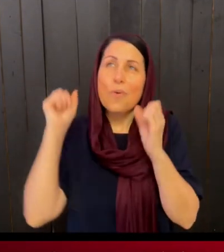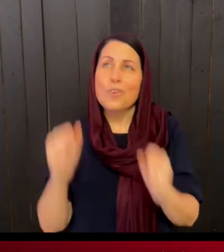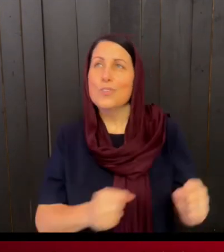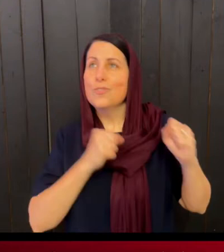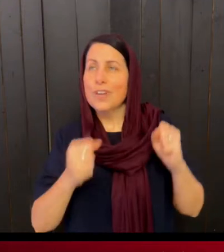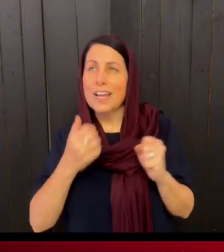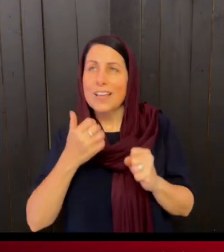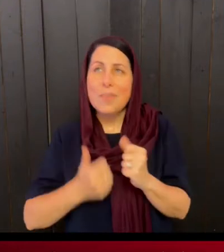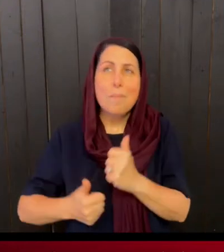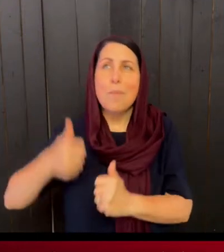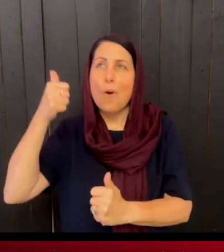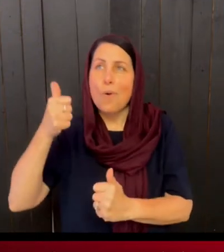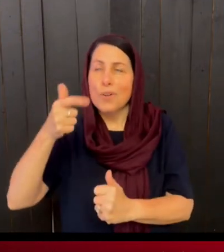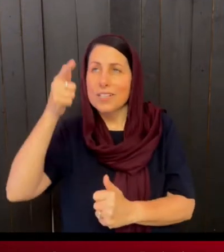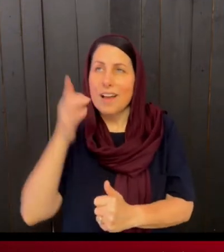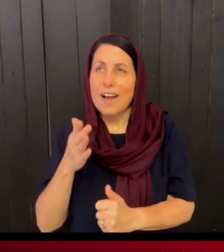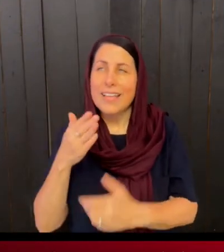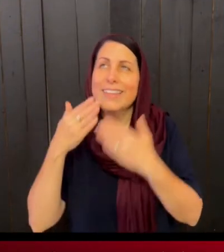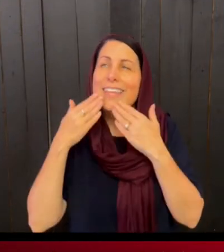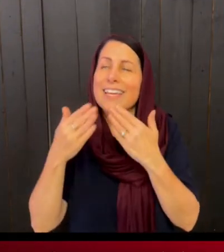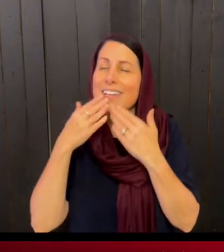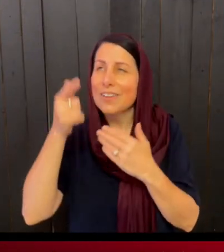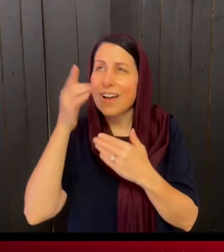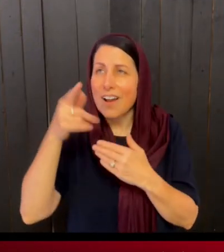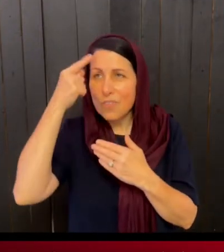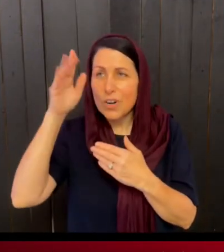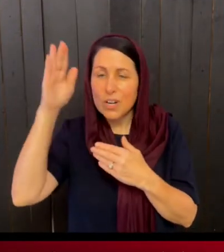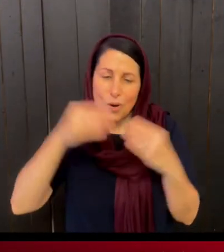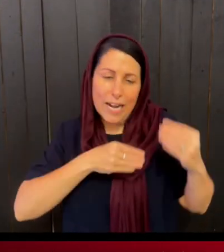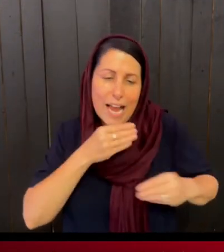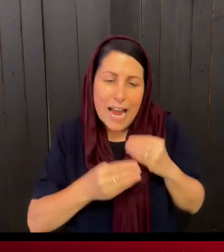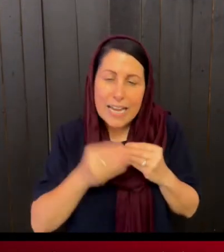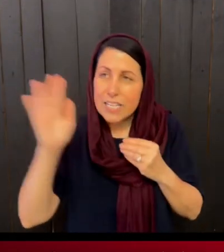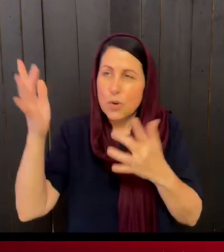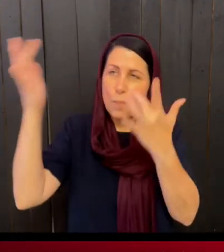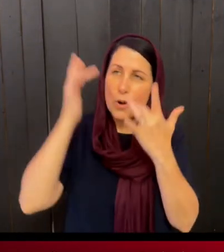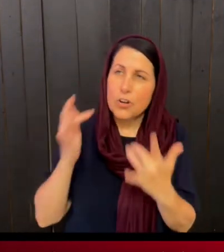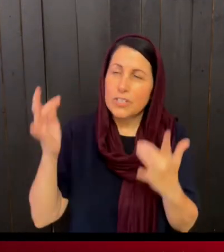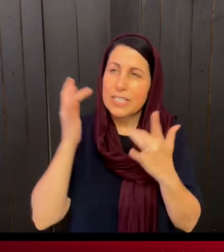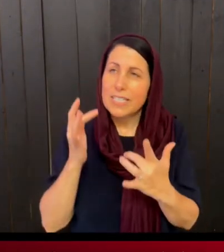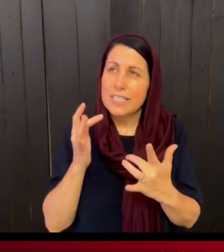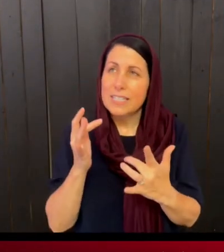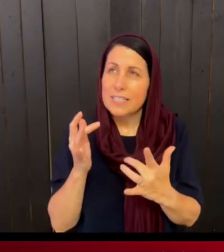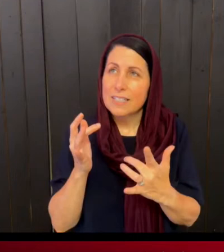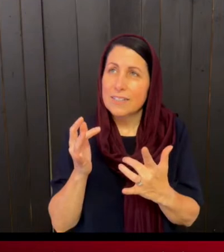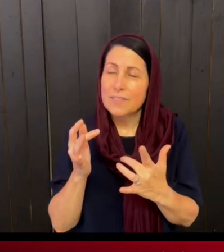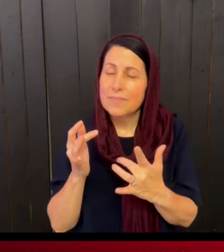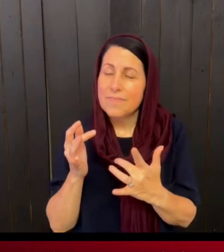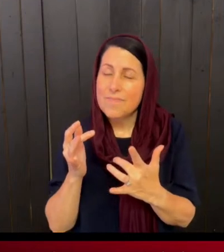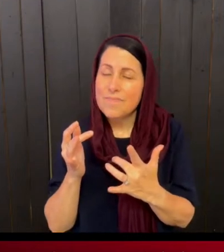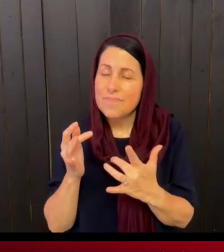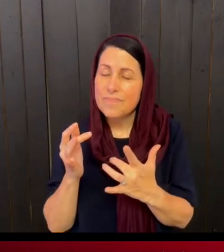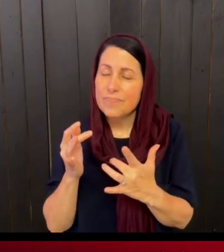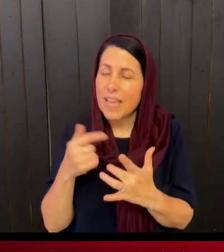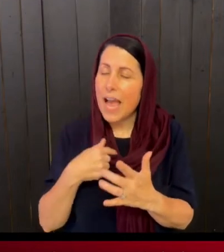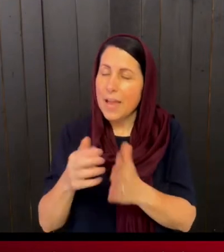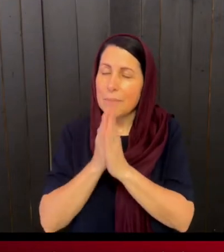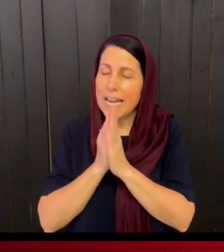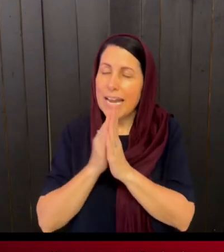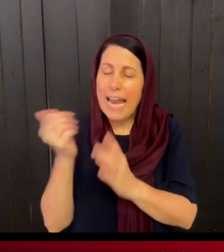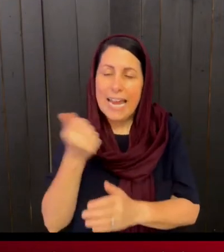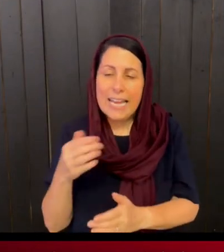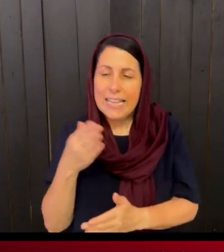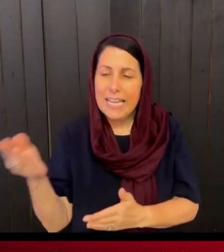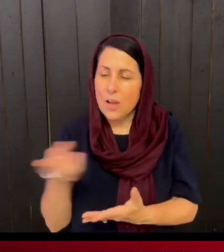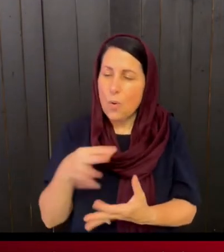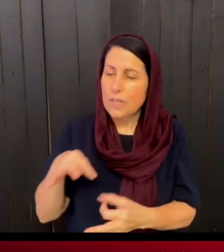God. Lord God, thank you, God, for your kindness and your mercy, Lord God. I do pray that anything, Holy Spirit, that you